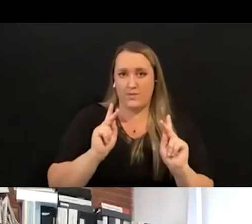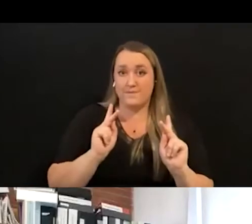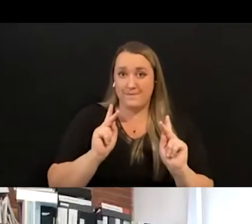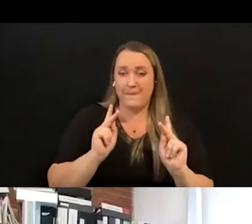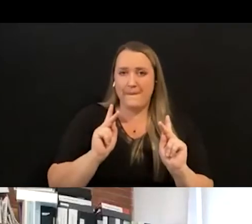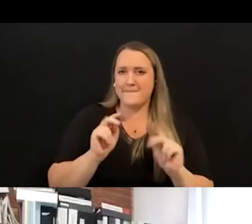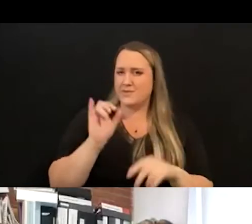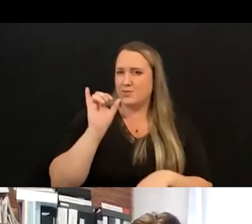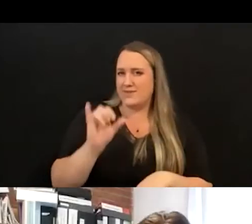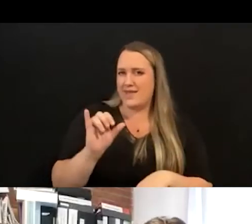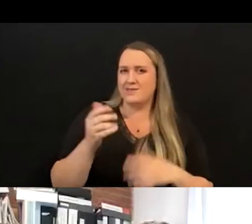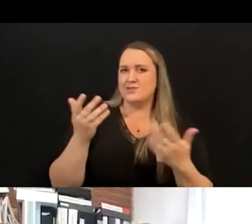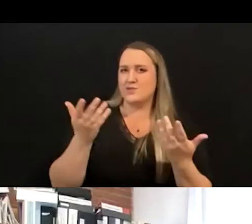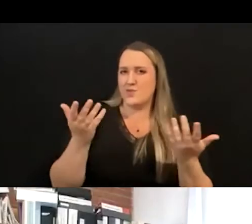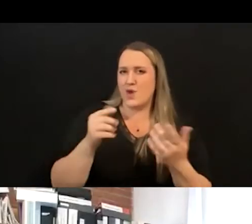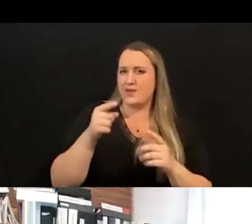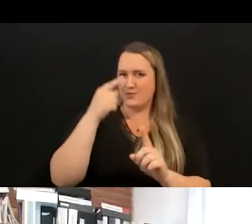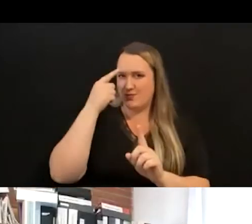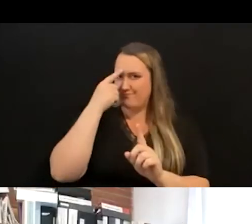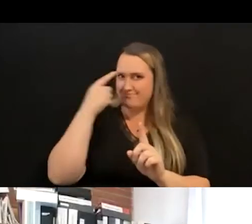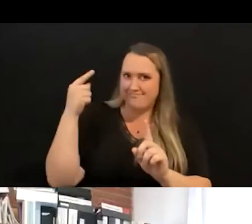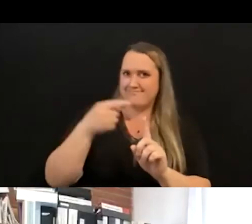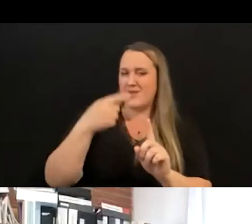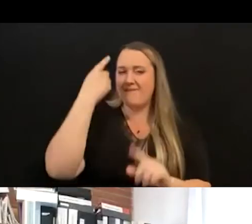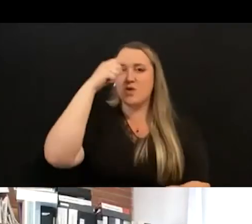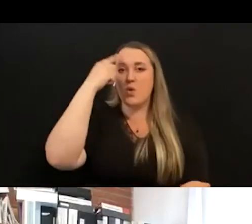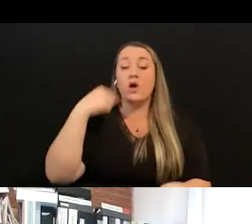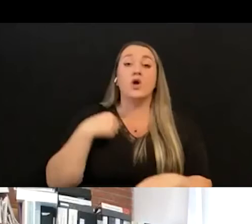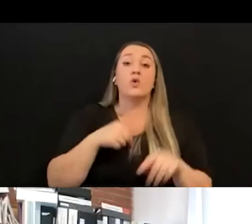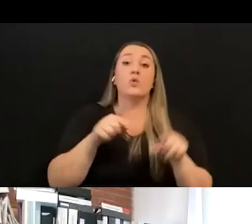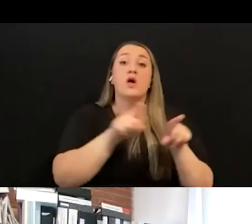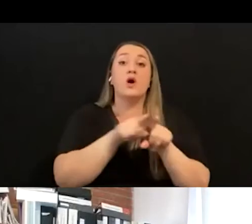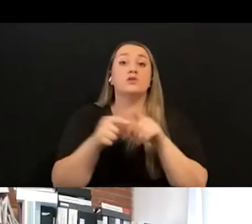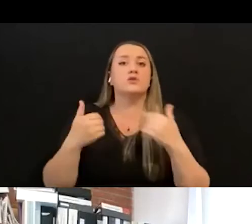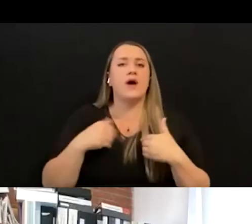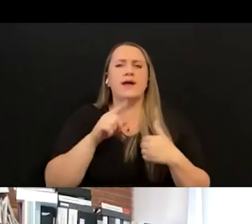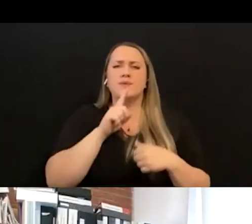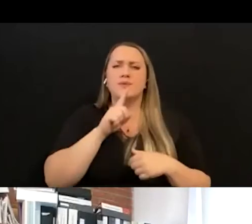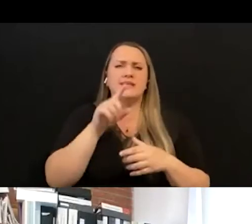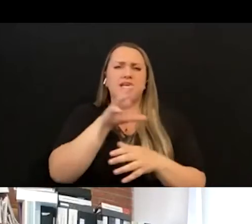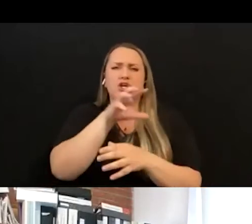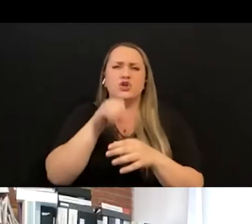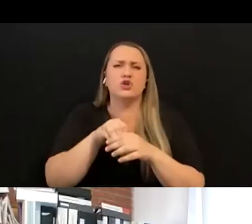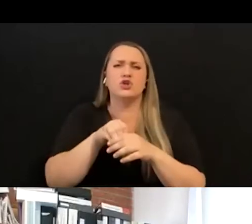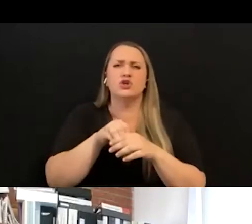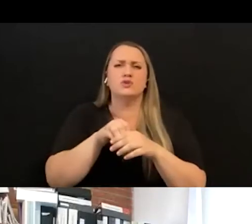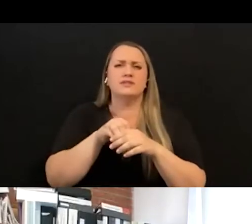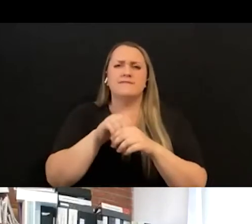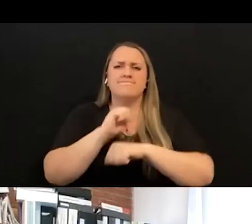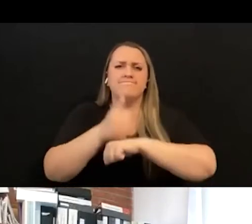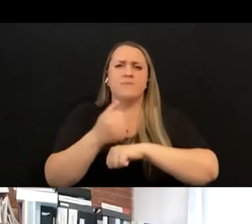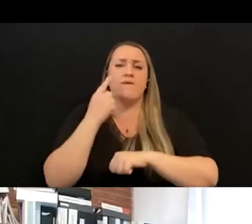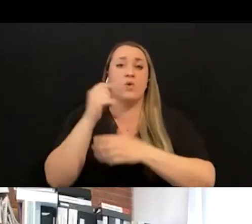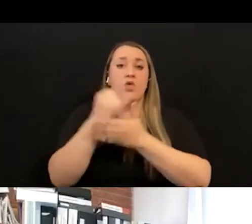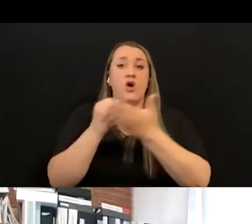that is what you're aiming for. And we also had a very inclusive framework for the artists that we included in the show.